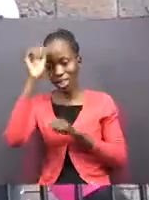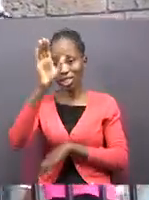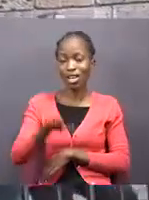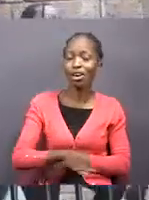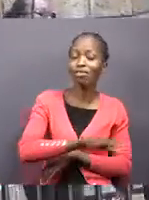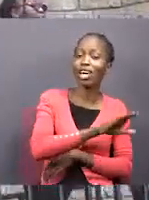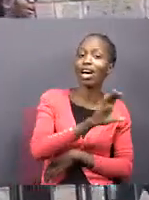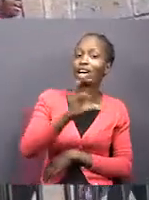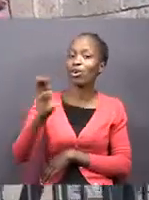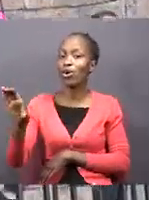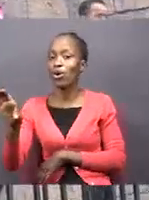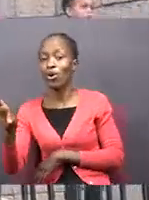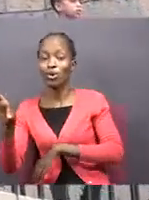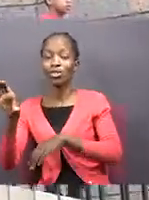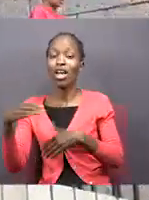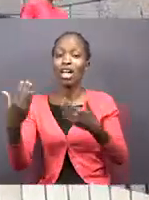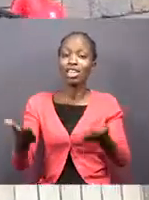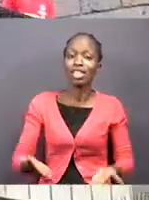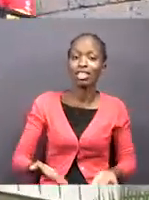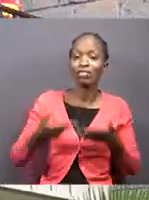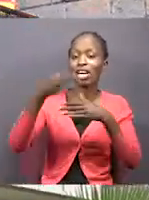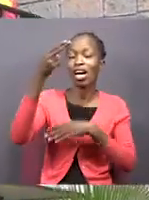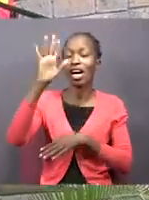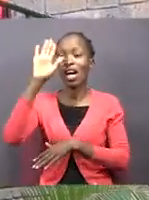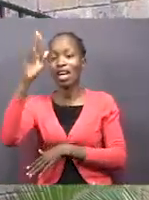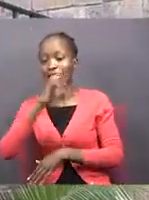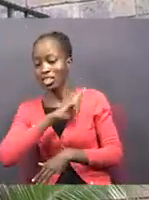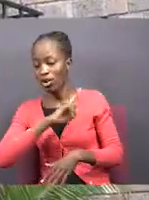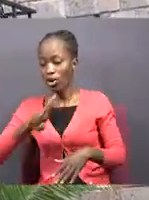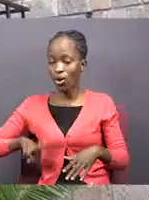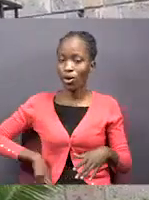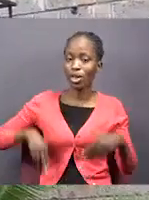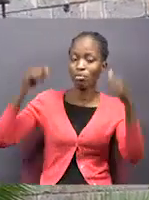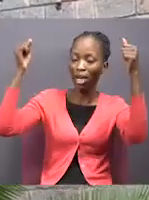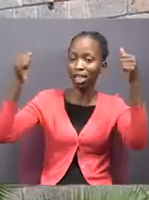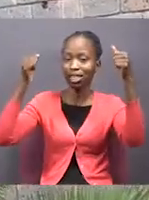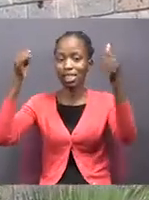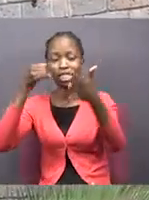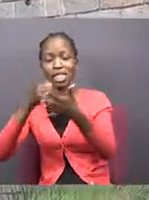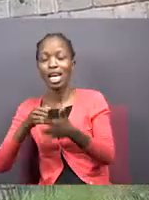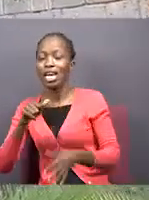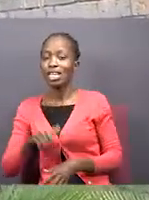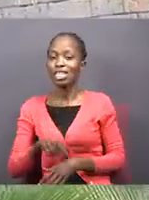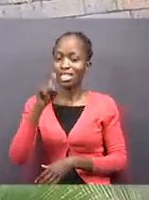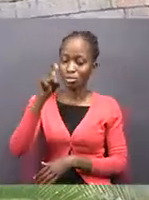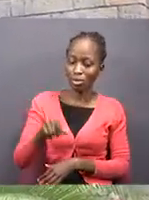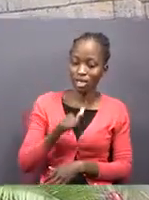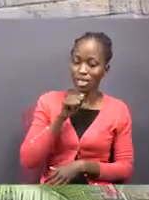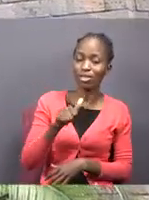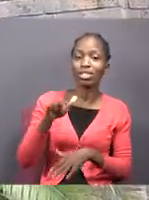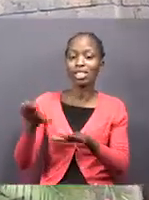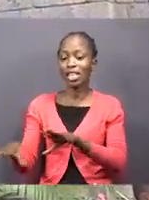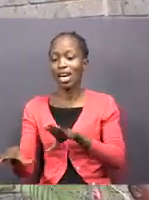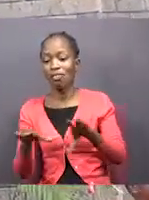his royal banner, it shall not suffer loss. From